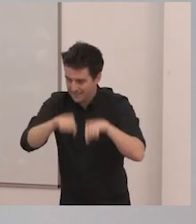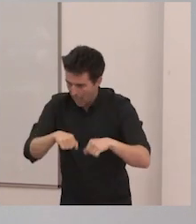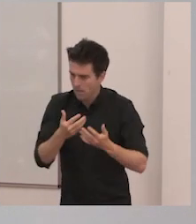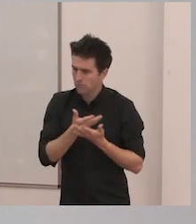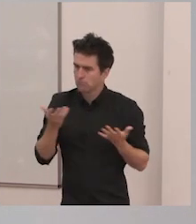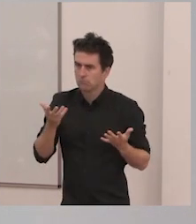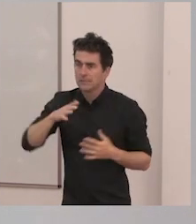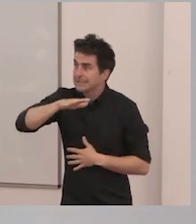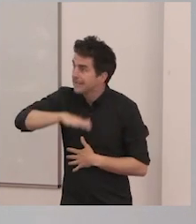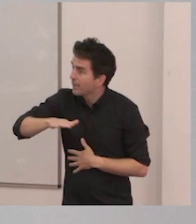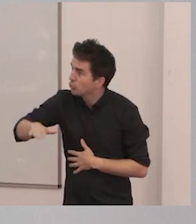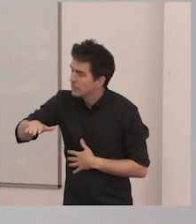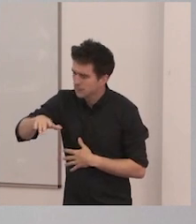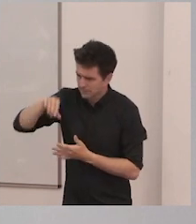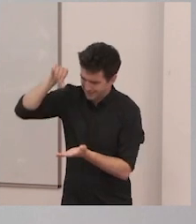a family.